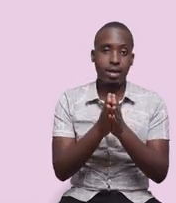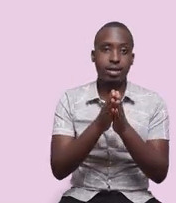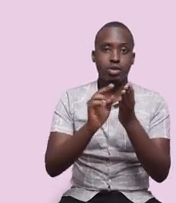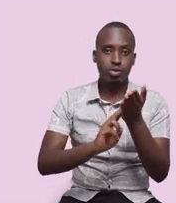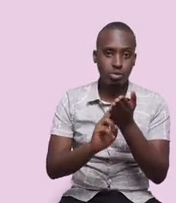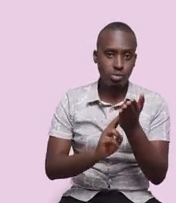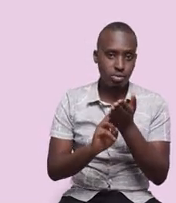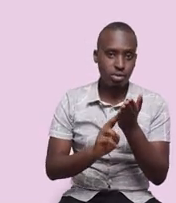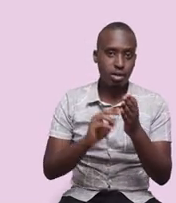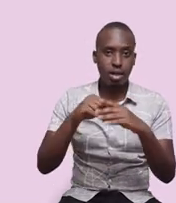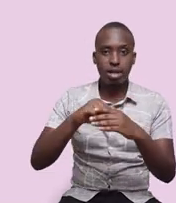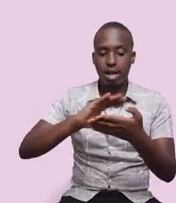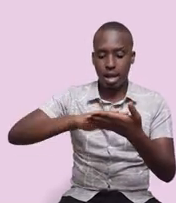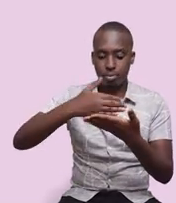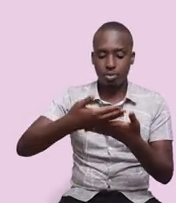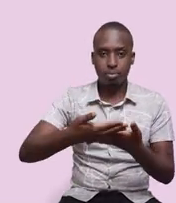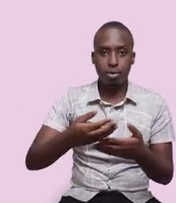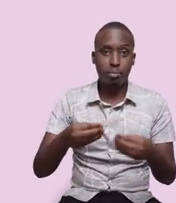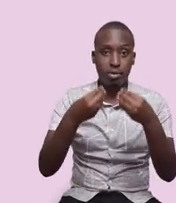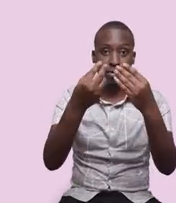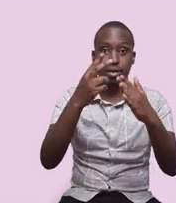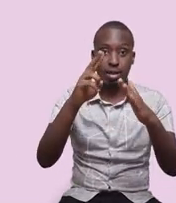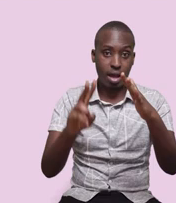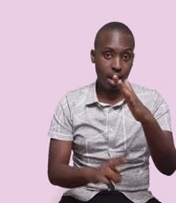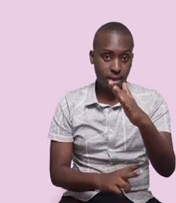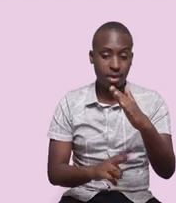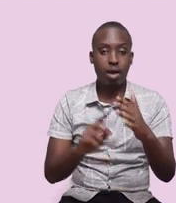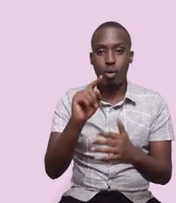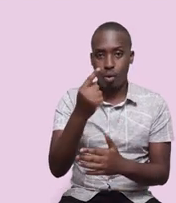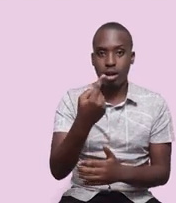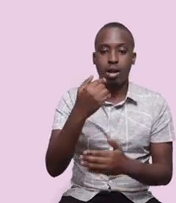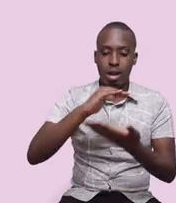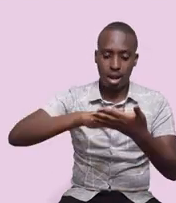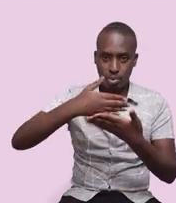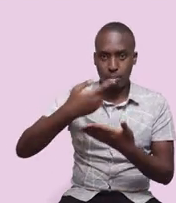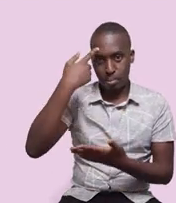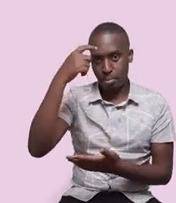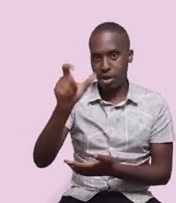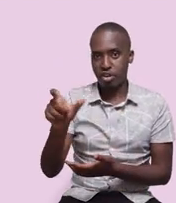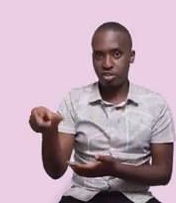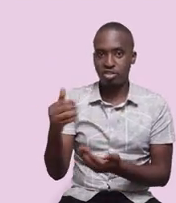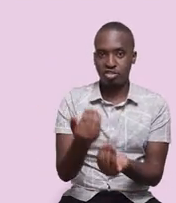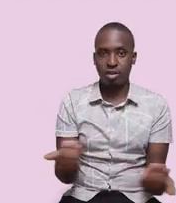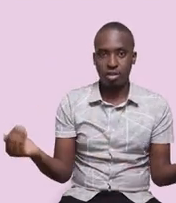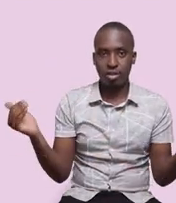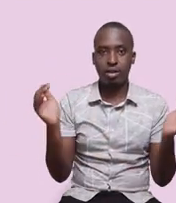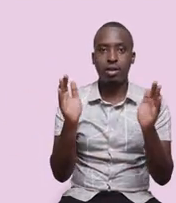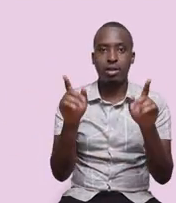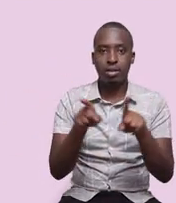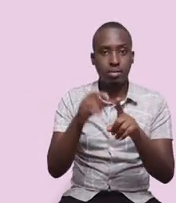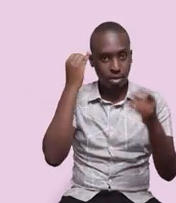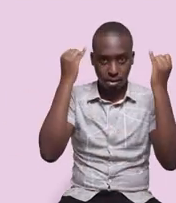is used in the laptops provided under one laptop per child initiative as